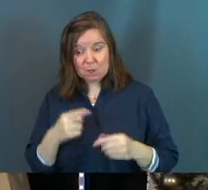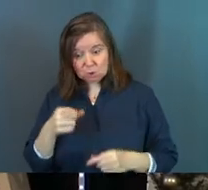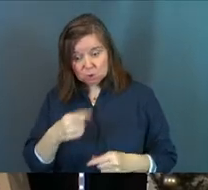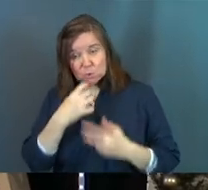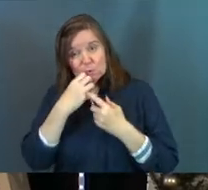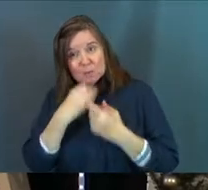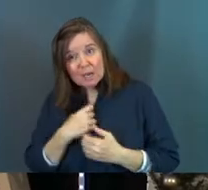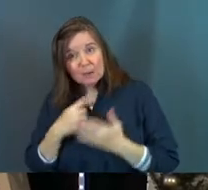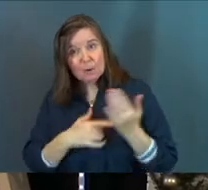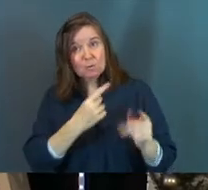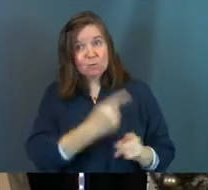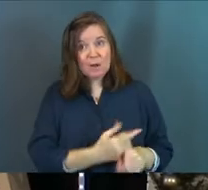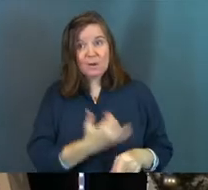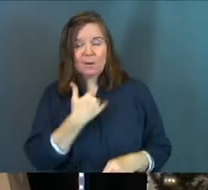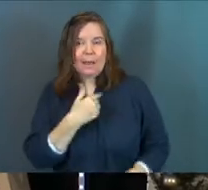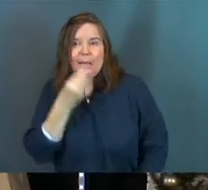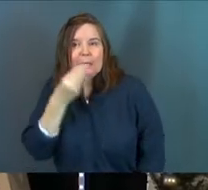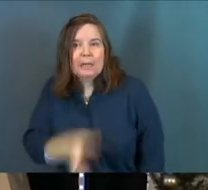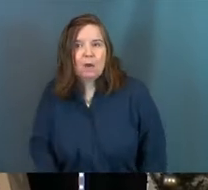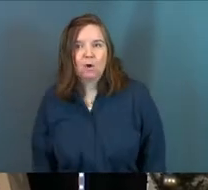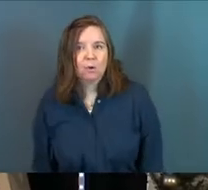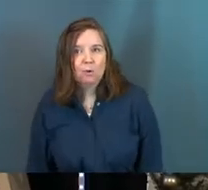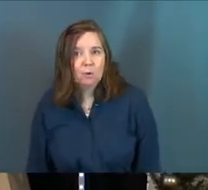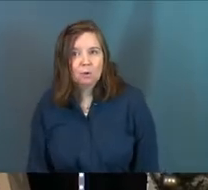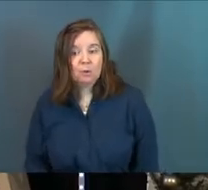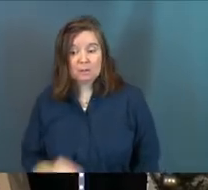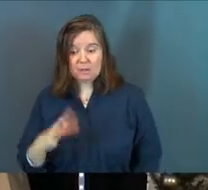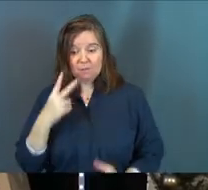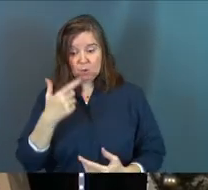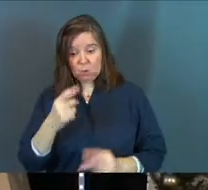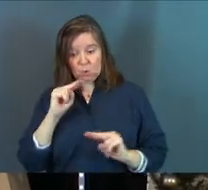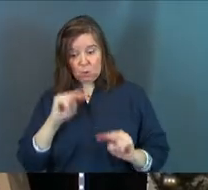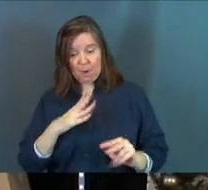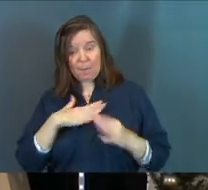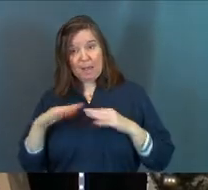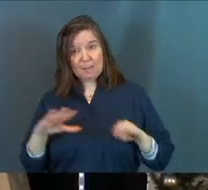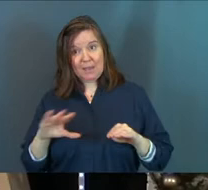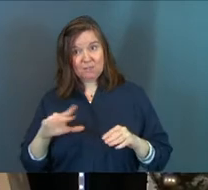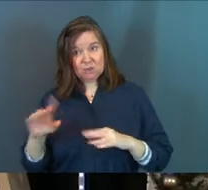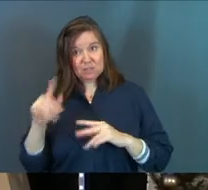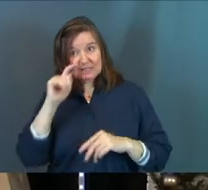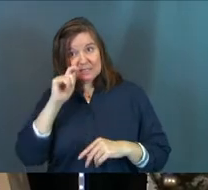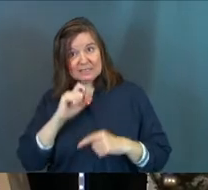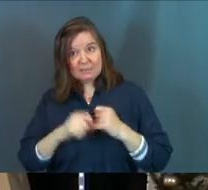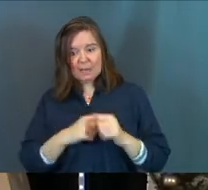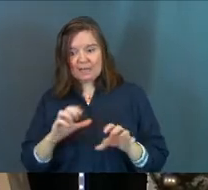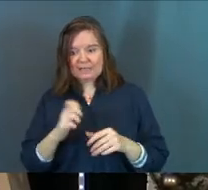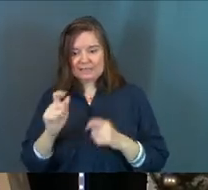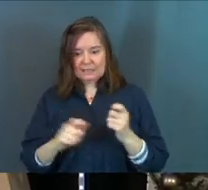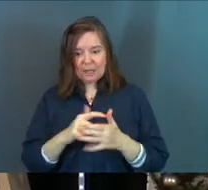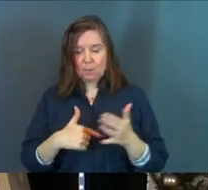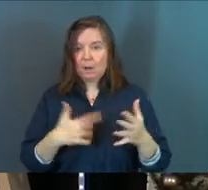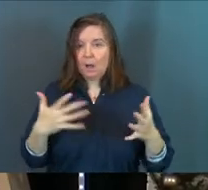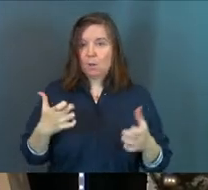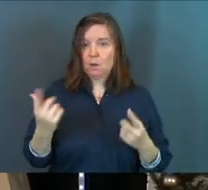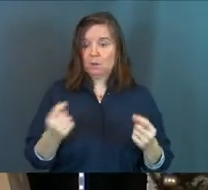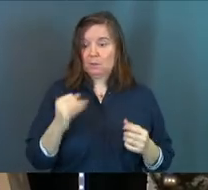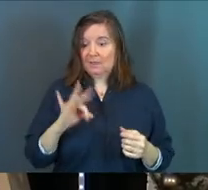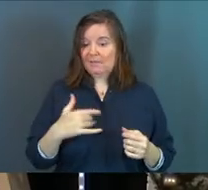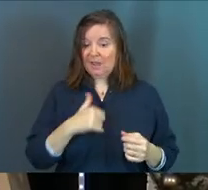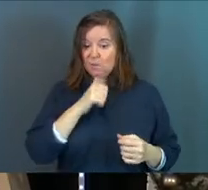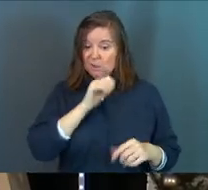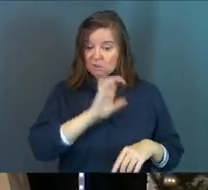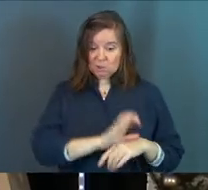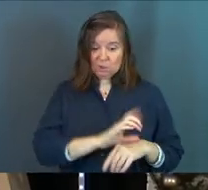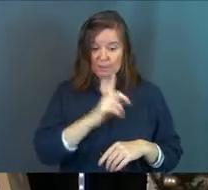you care about what's right and wrong? I didn't care. If you watched my behavior during the teen years, I did exactly what I wanted to do as long as I